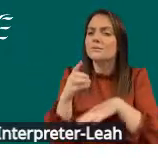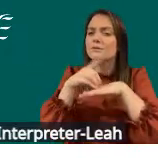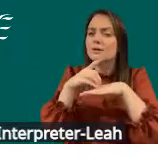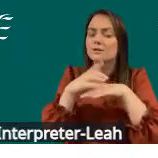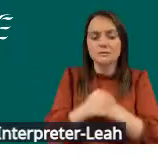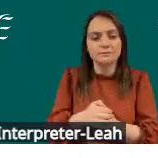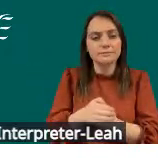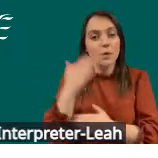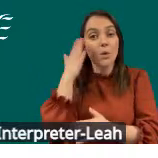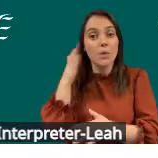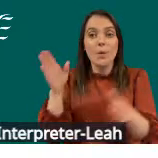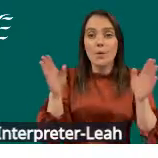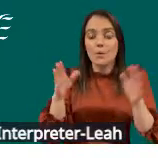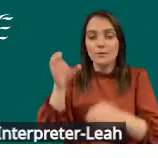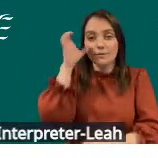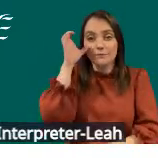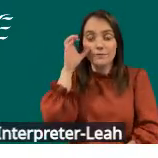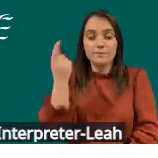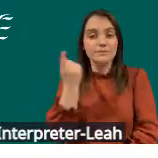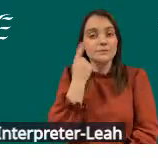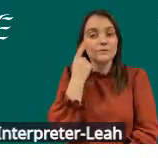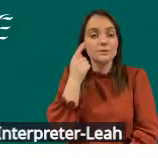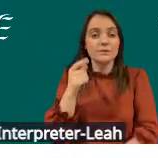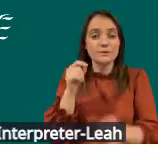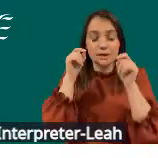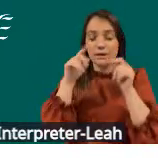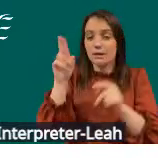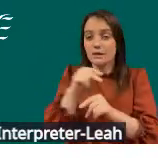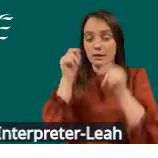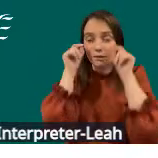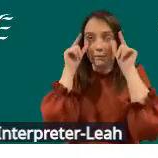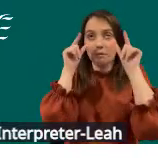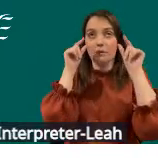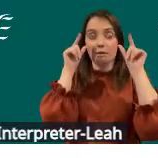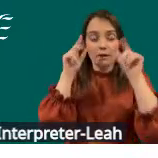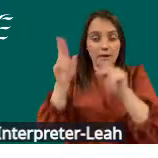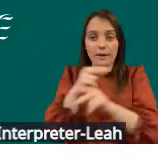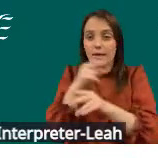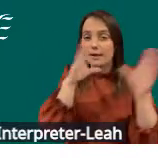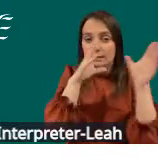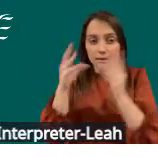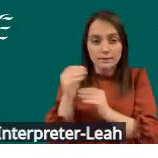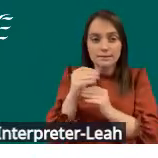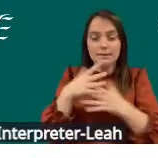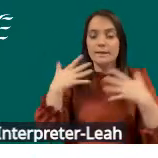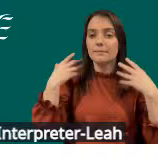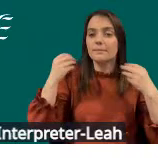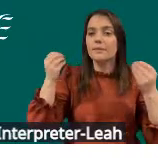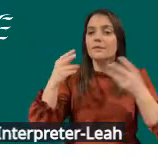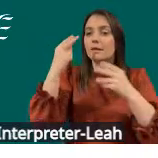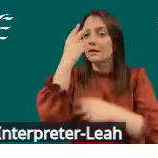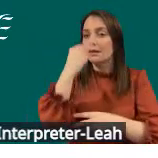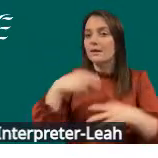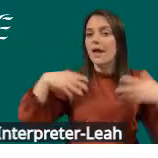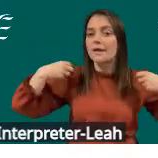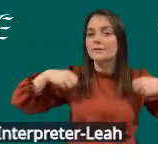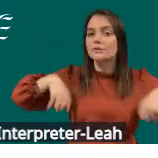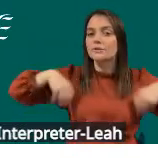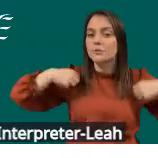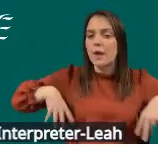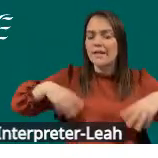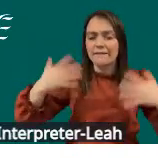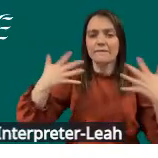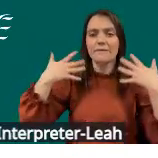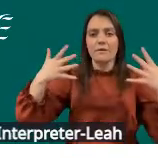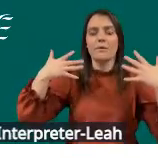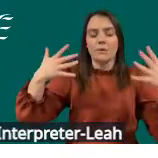the movies and soap operas, you'll see insomnia, not sleeping, the night sweats, the flashes that are disruptive. That's what people associate with the menopause. But there's all